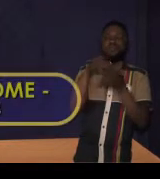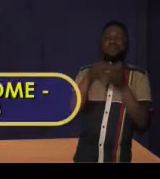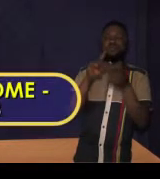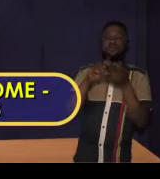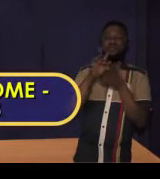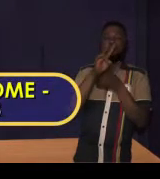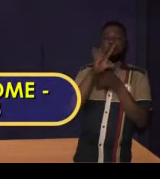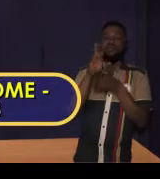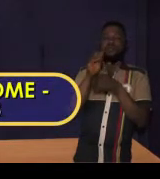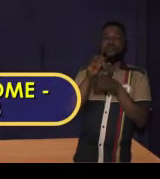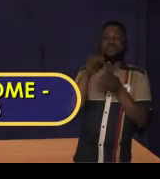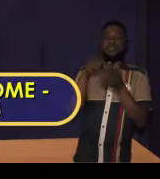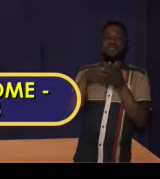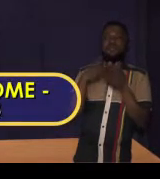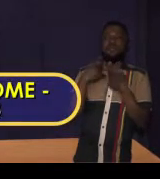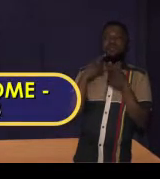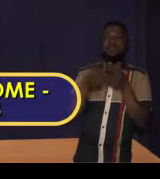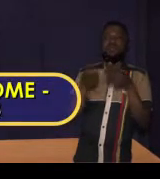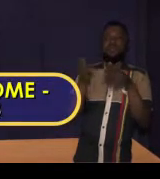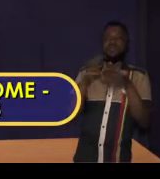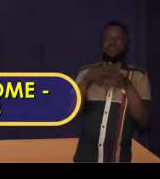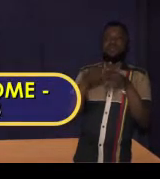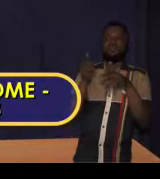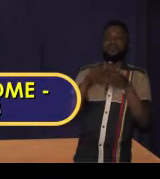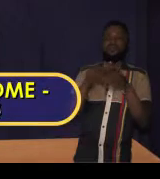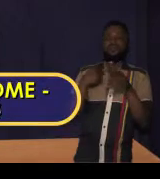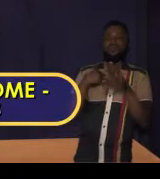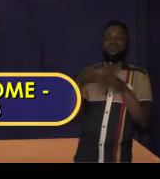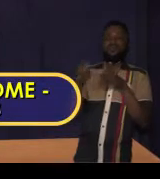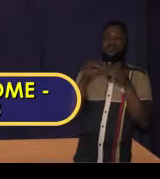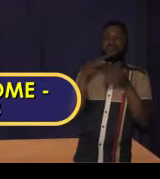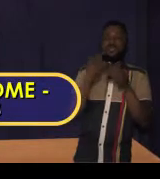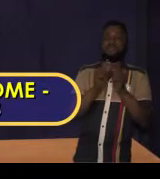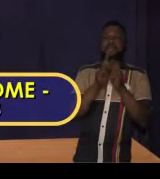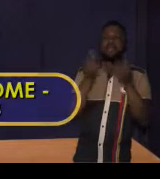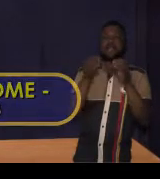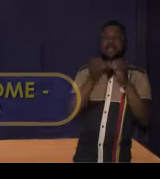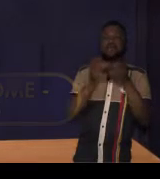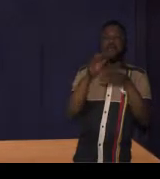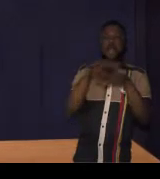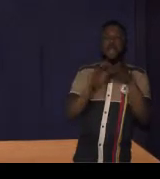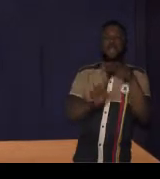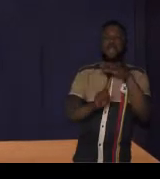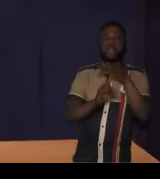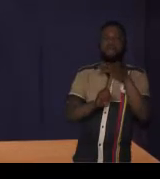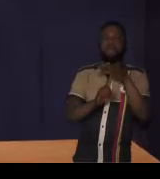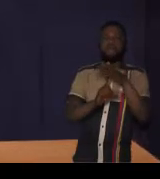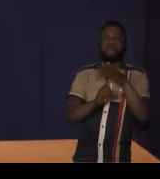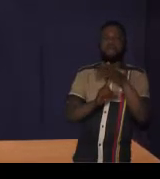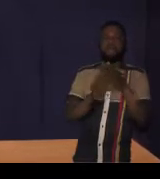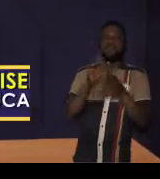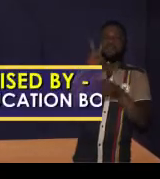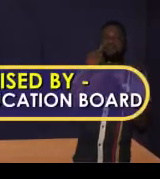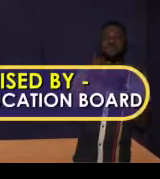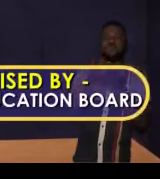7,850. So this has to increase in that ratio too. And that means that we'll put the bigger number on top. The bigger number on